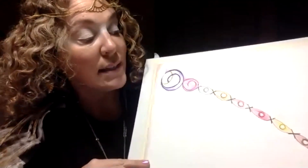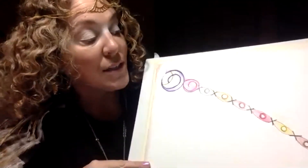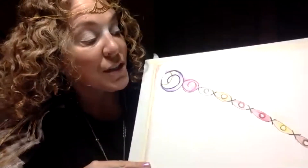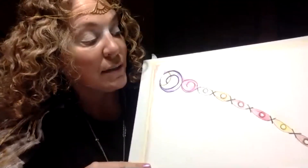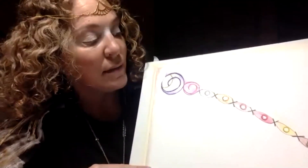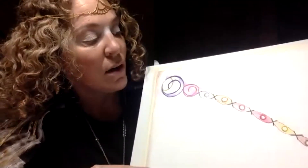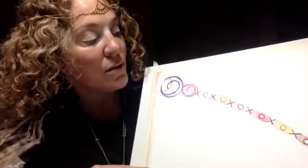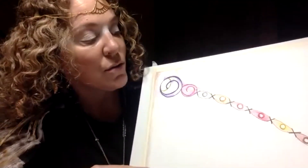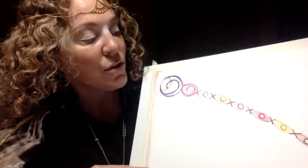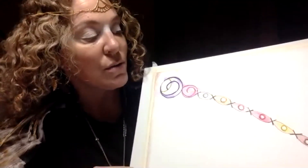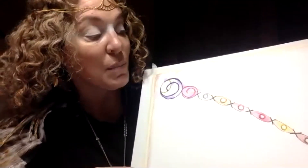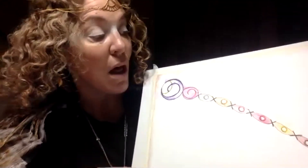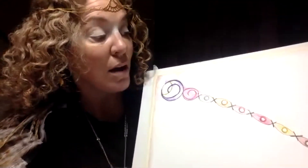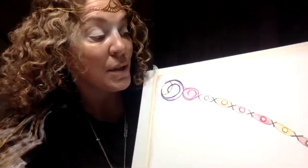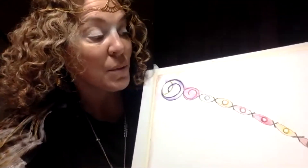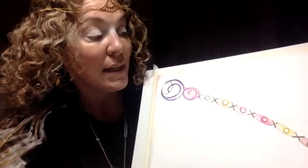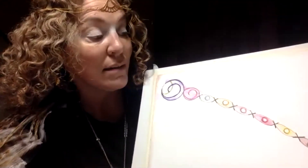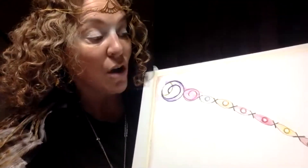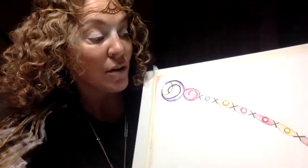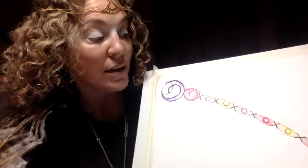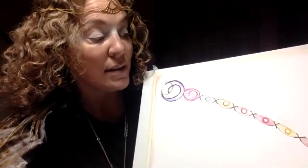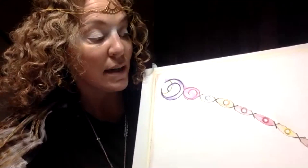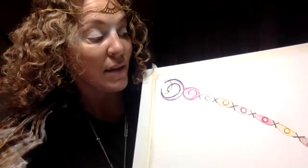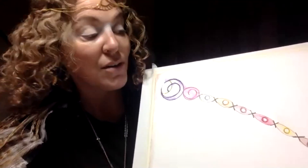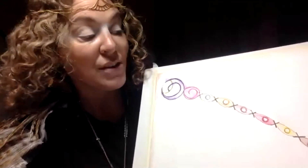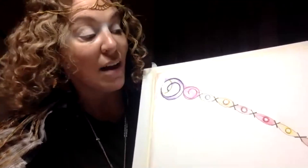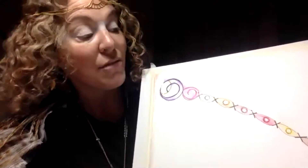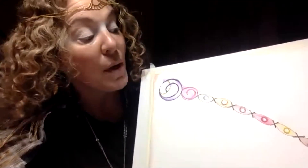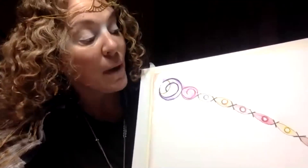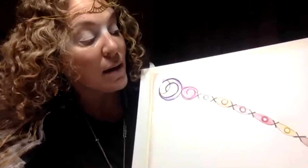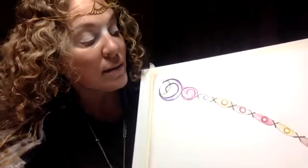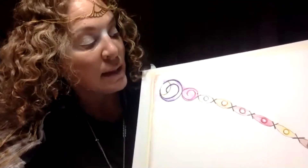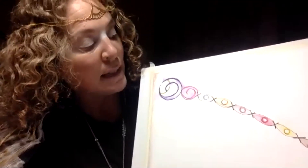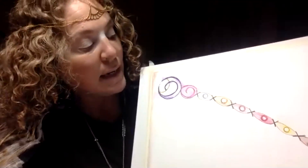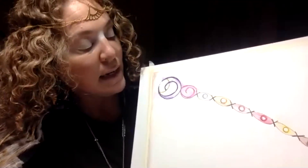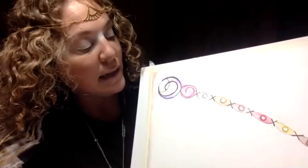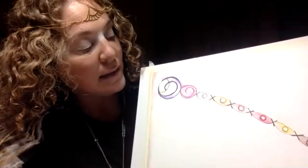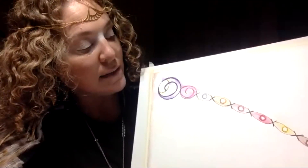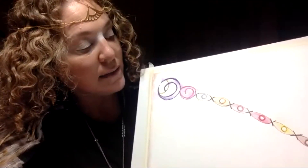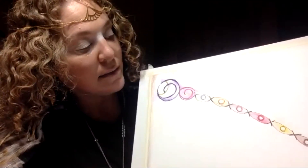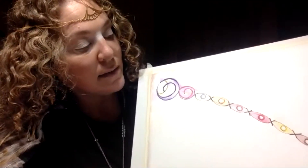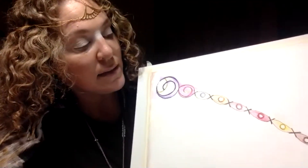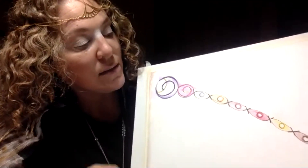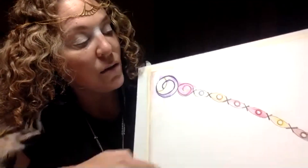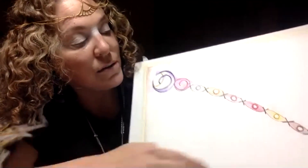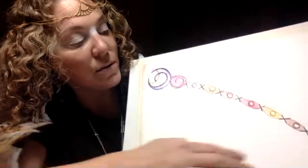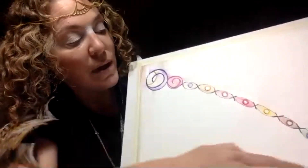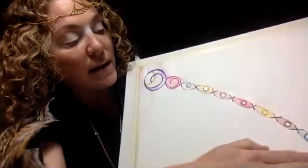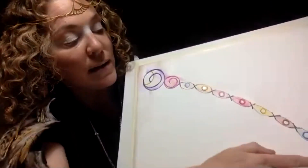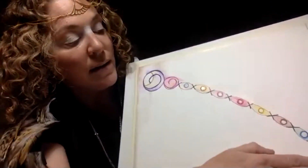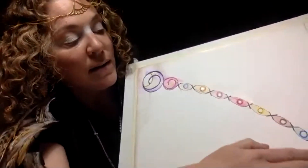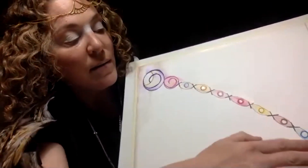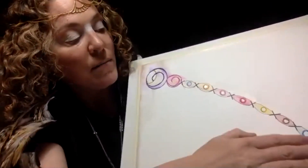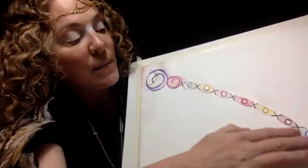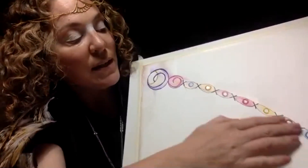crossed condition. It also shows a block between chakras, like if the energy is not flowing well. And this is also